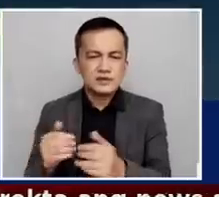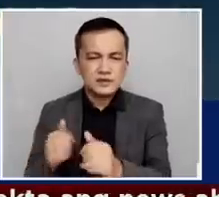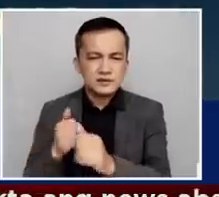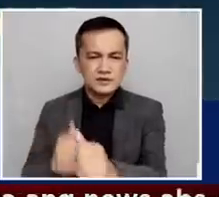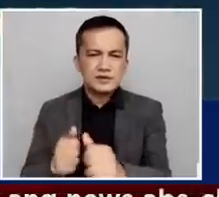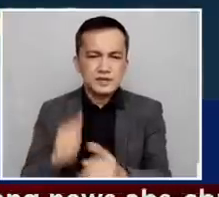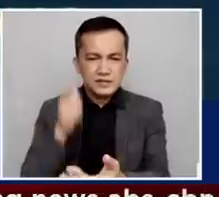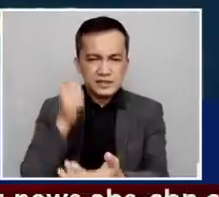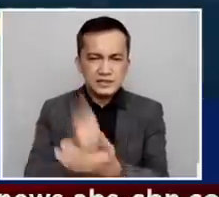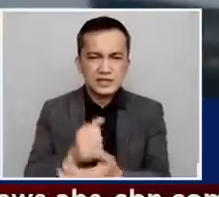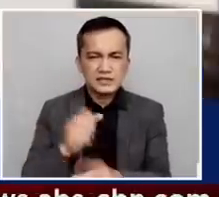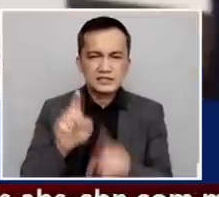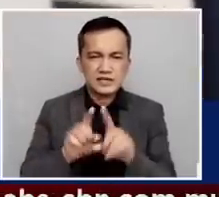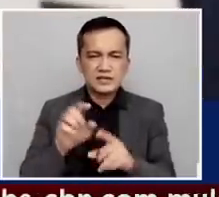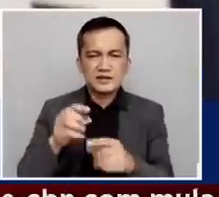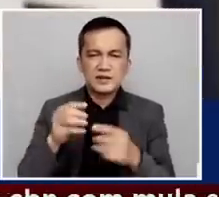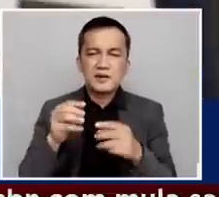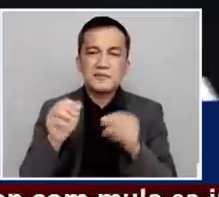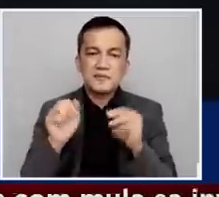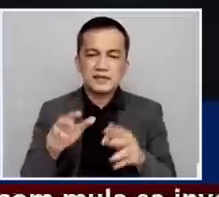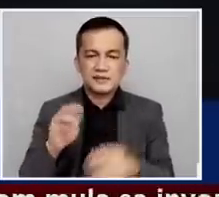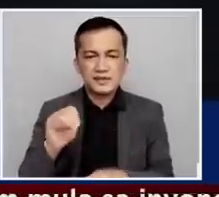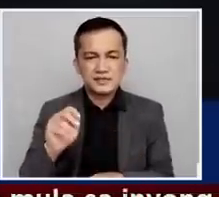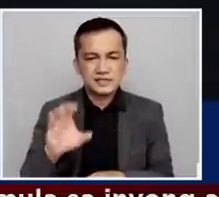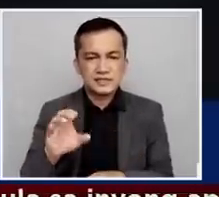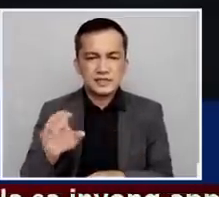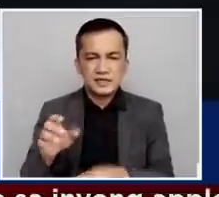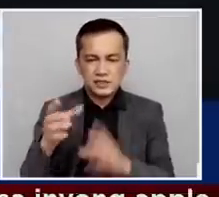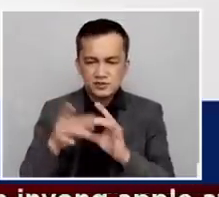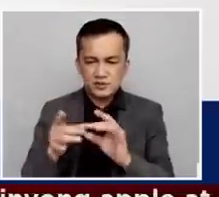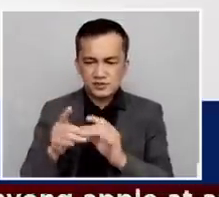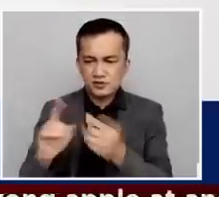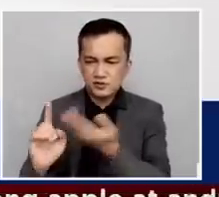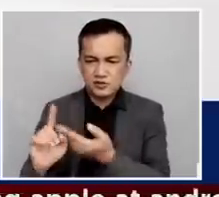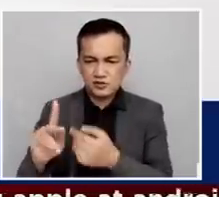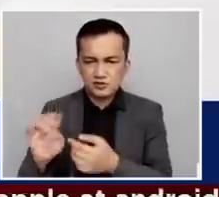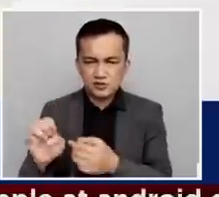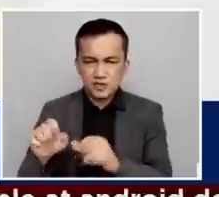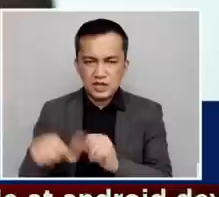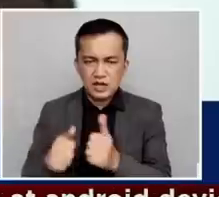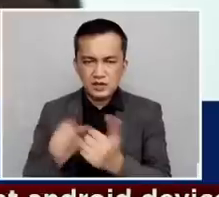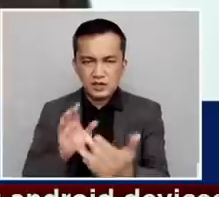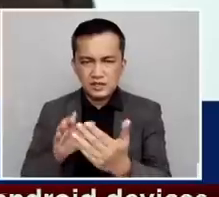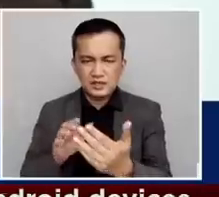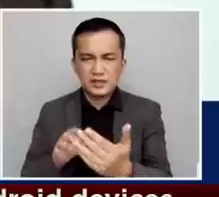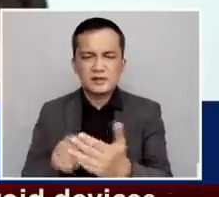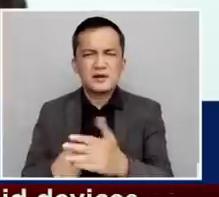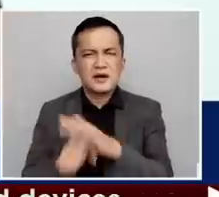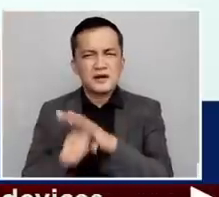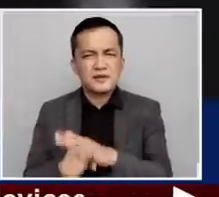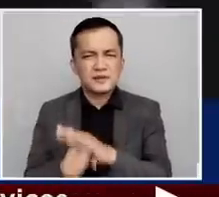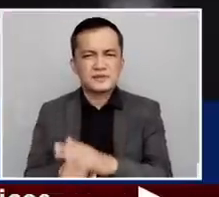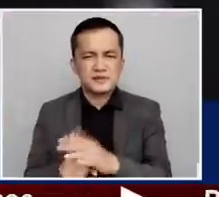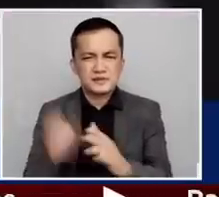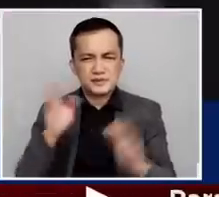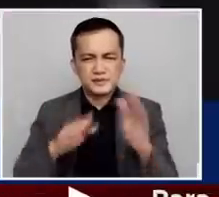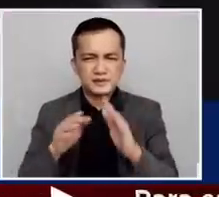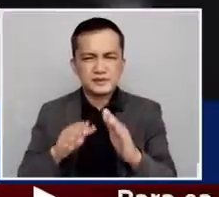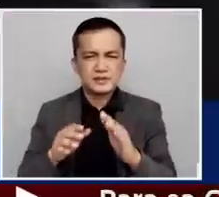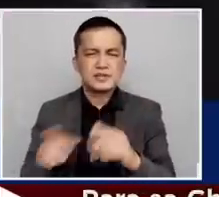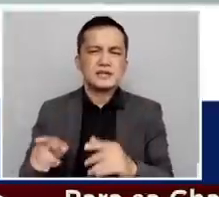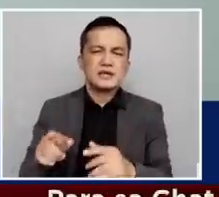Magic Celebrity Conversations, ikwinento ni Donny kung paano hinarap ang pressure sa pagiging showbiz royalty. It's not